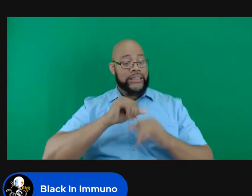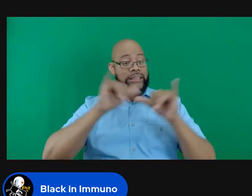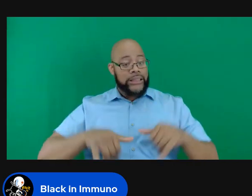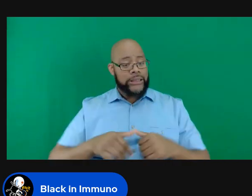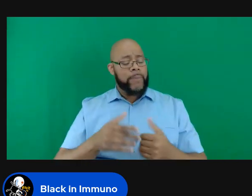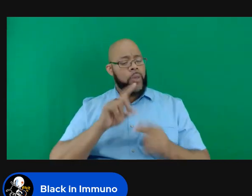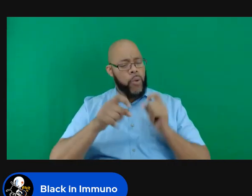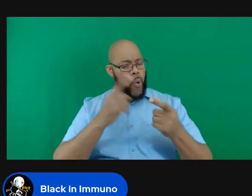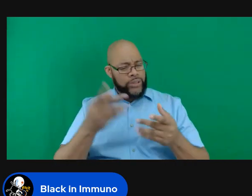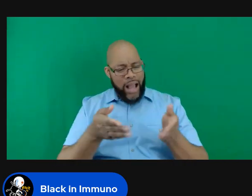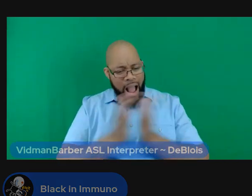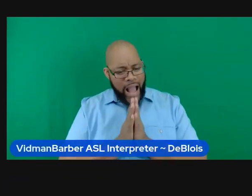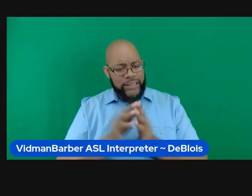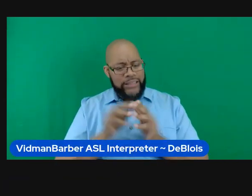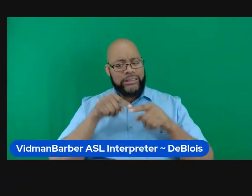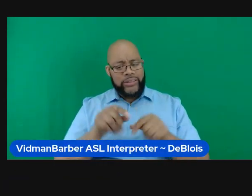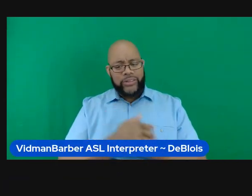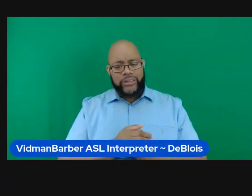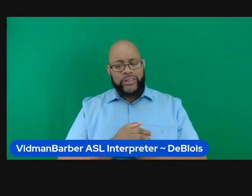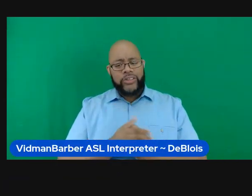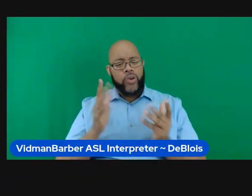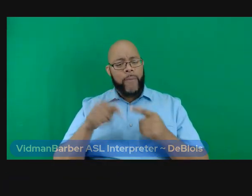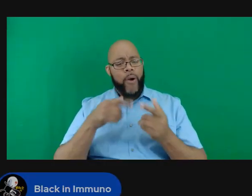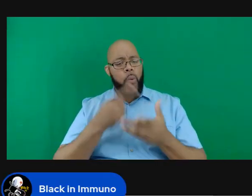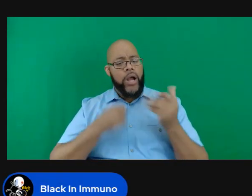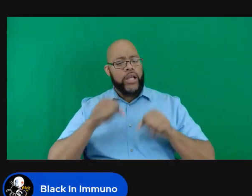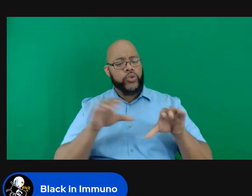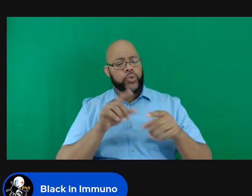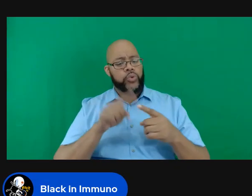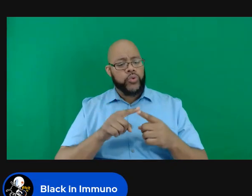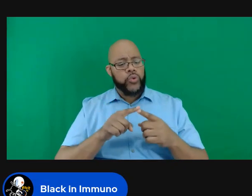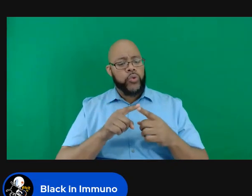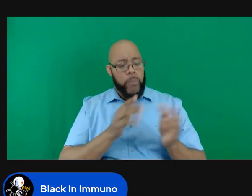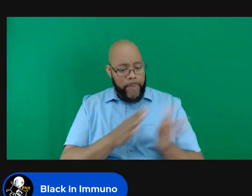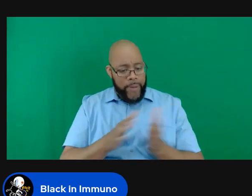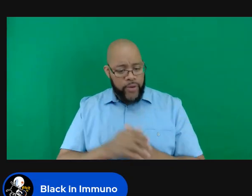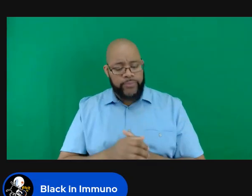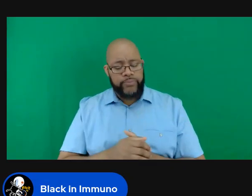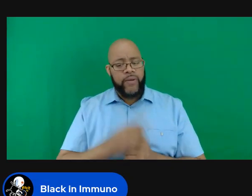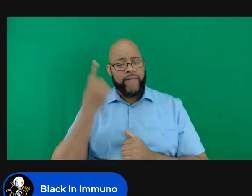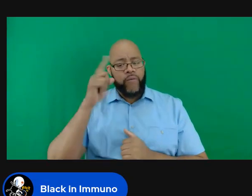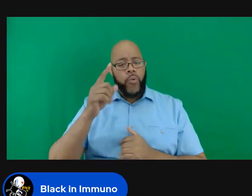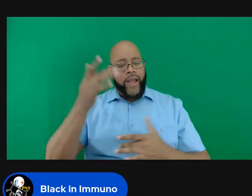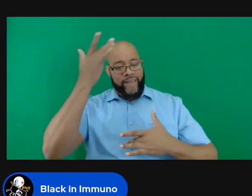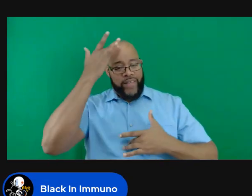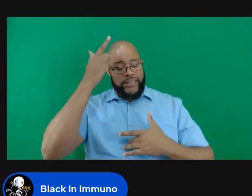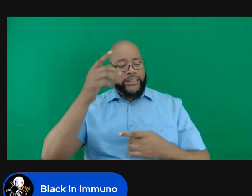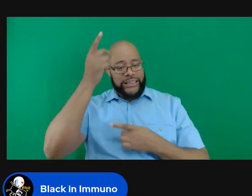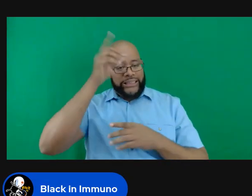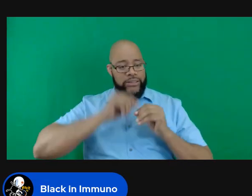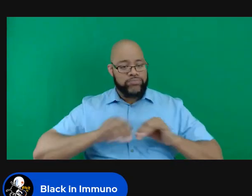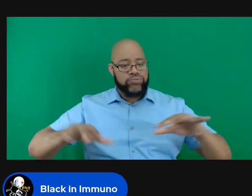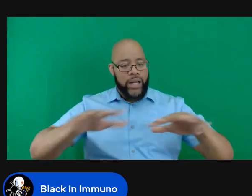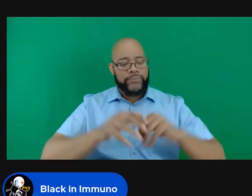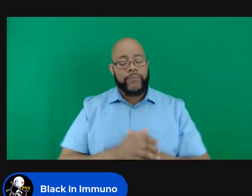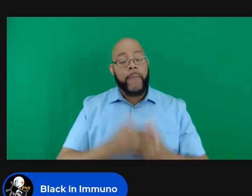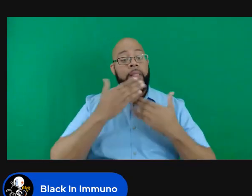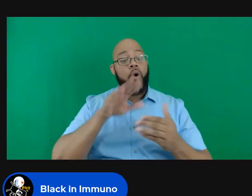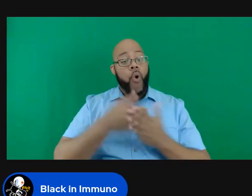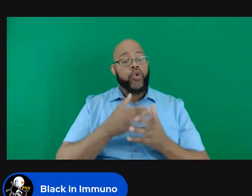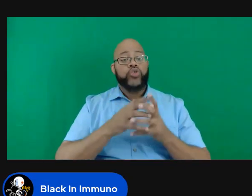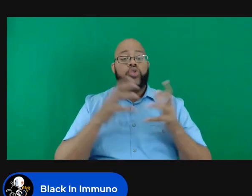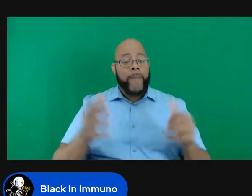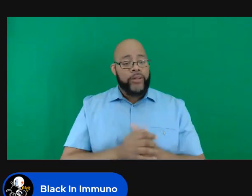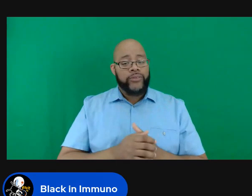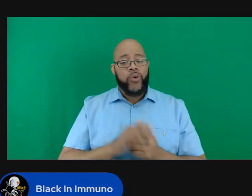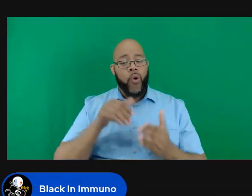during Dimier's talk about what can we do to be more prepared for infectious diseases. Thank you all so much